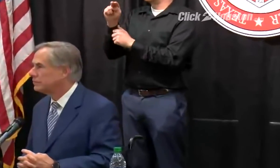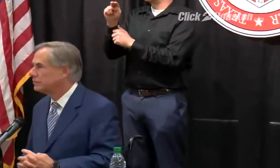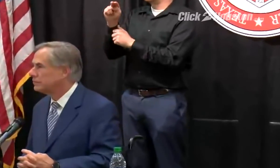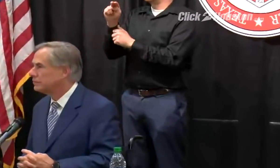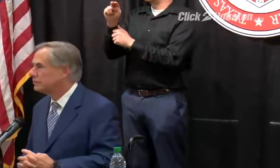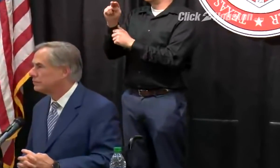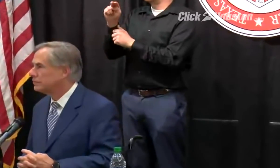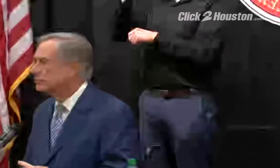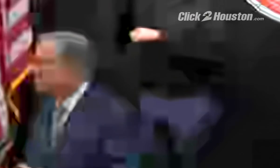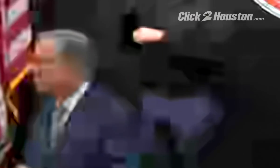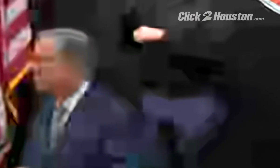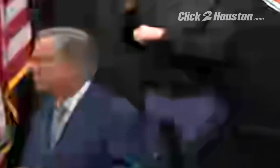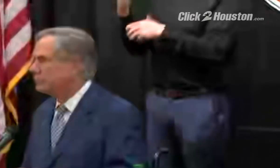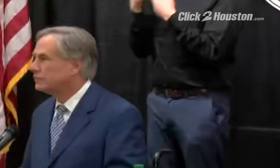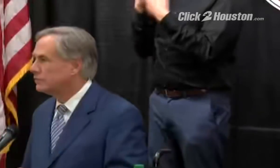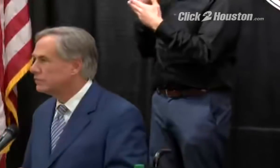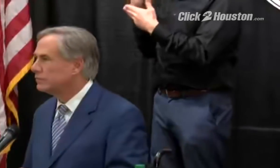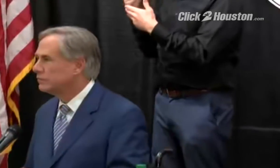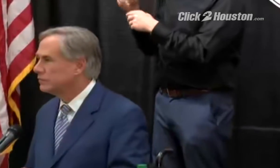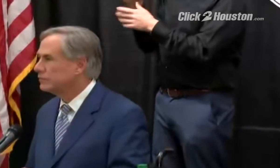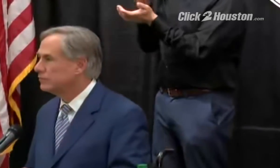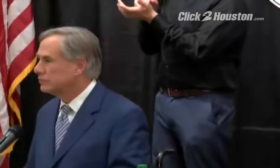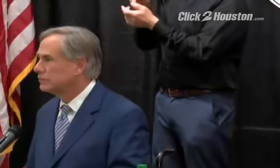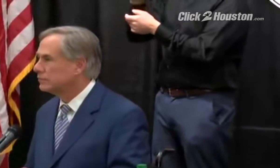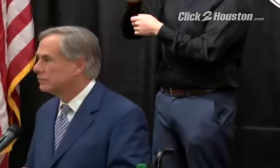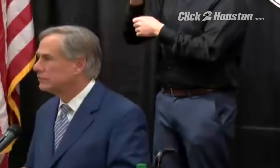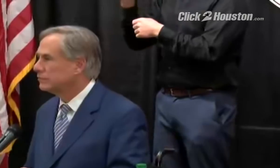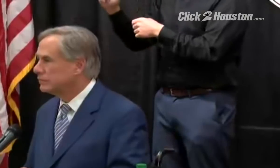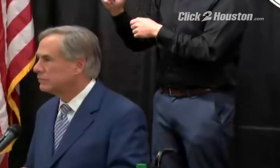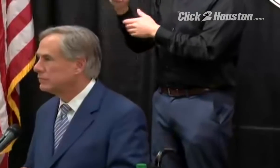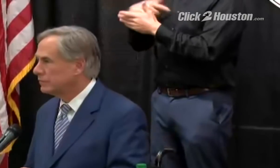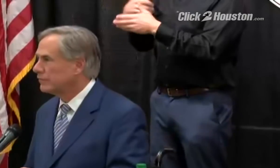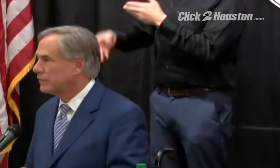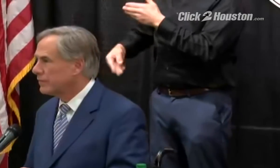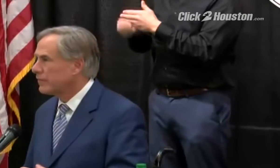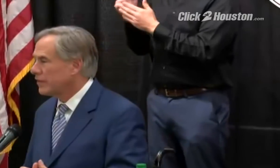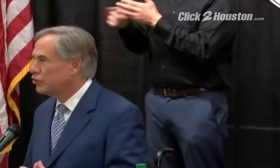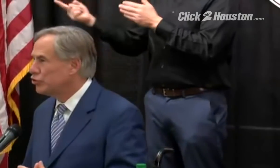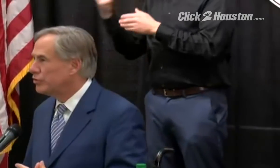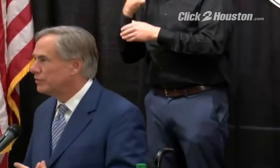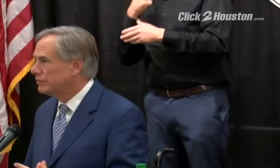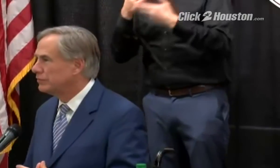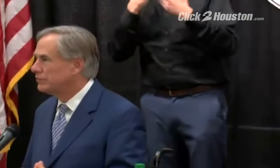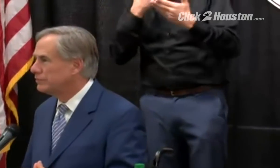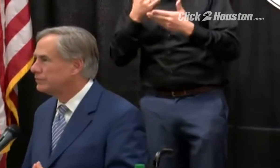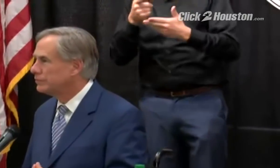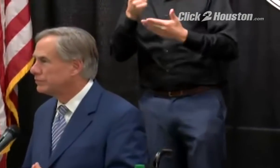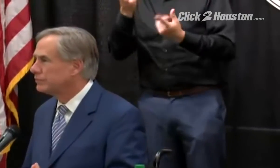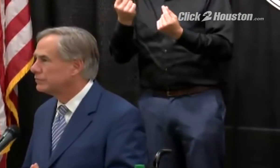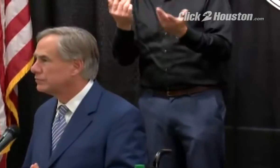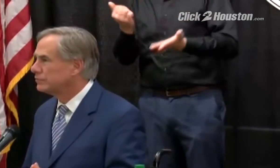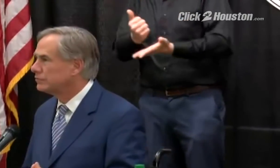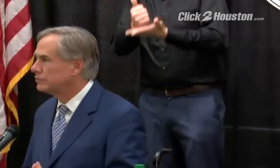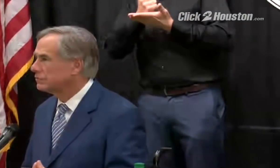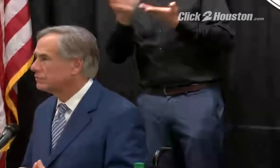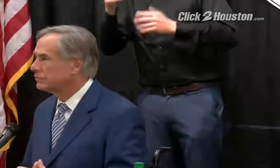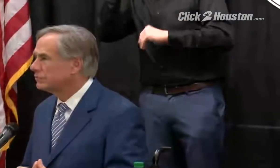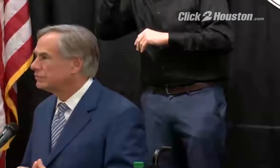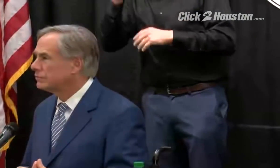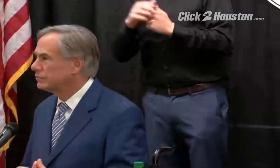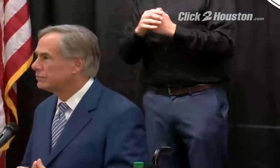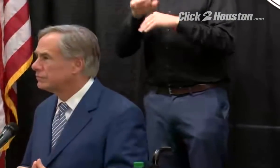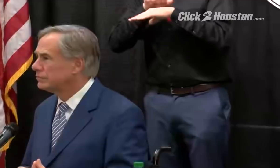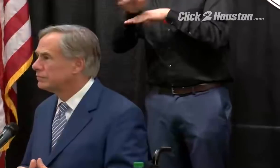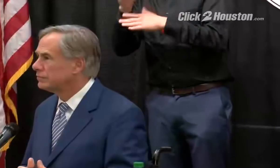Dr. Mitchell said. Thank you for what you have done for Lubbock. We desperately need it, so thank you for sending the help that sure. you have. Local leaders across the state